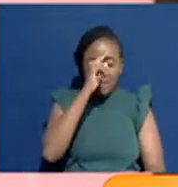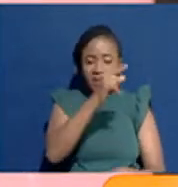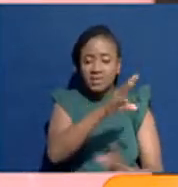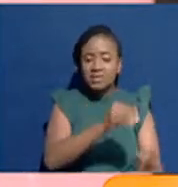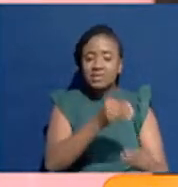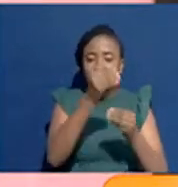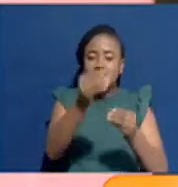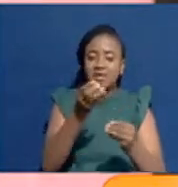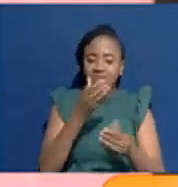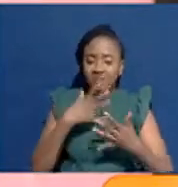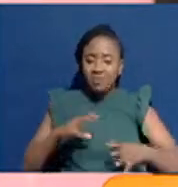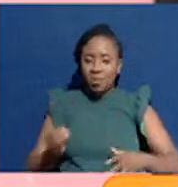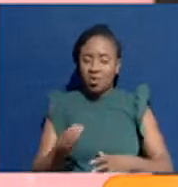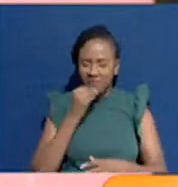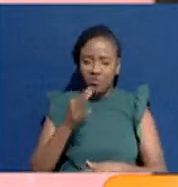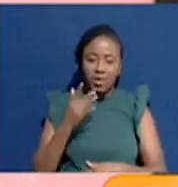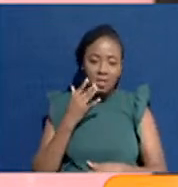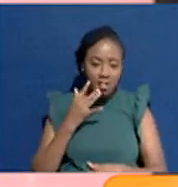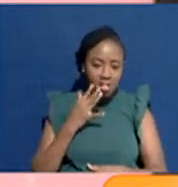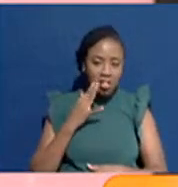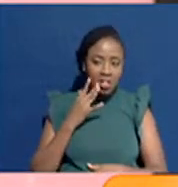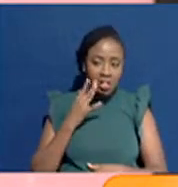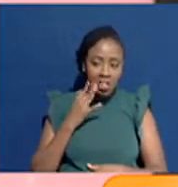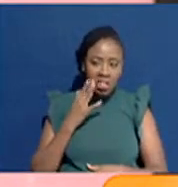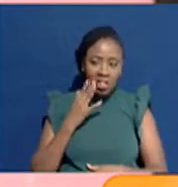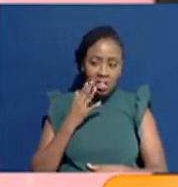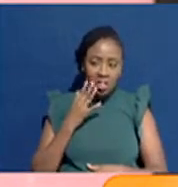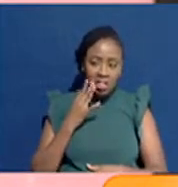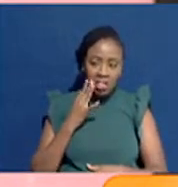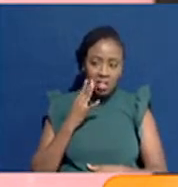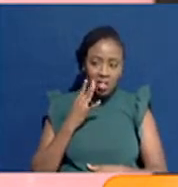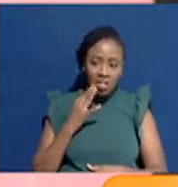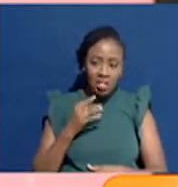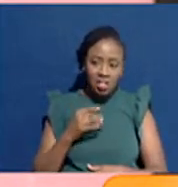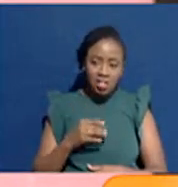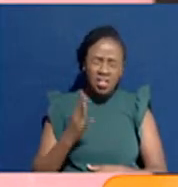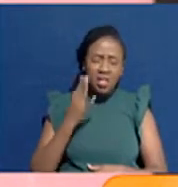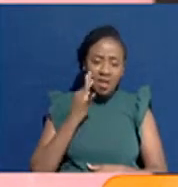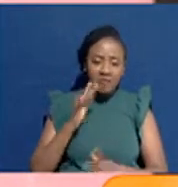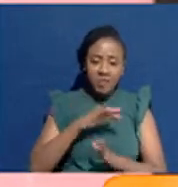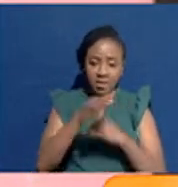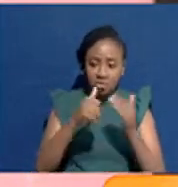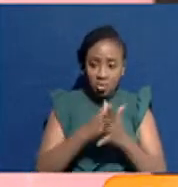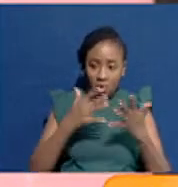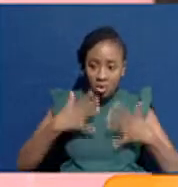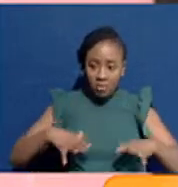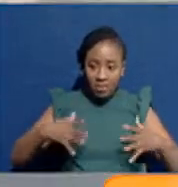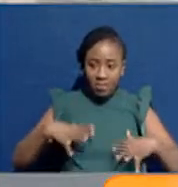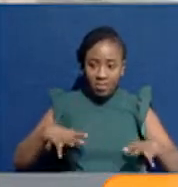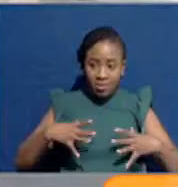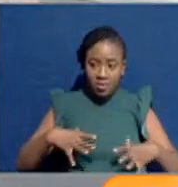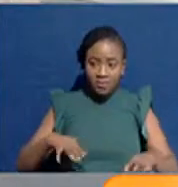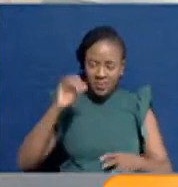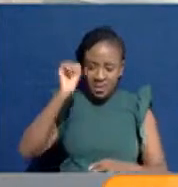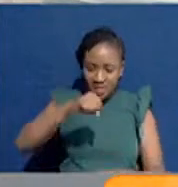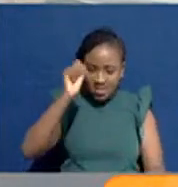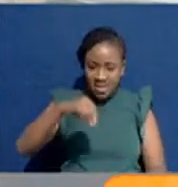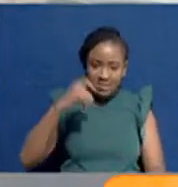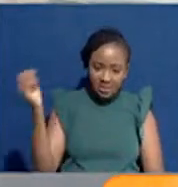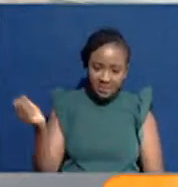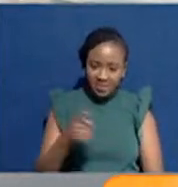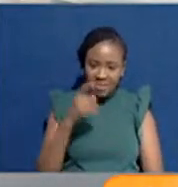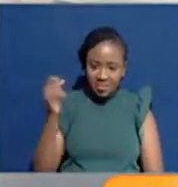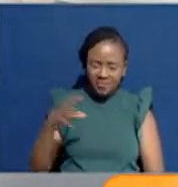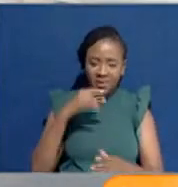daily basis and saying your dinner will program. Be given here. There's a every day program. To everybody. Yes, every day to everybody. Every month people the problem receive